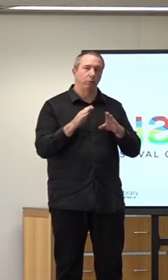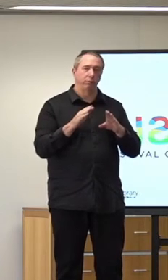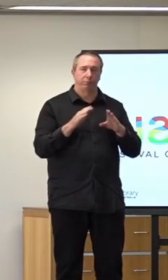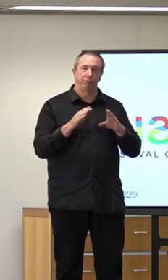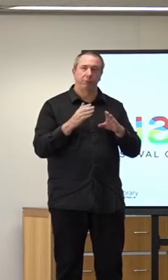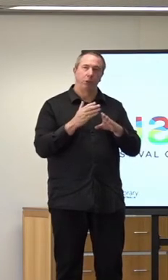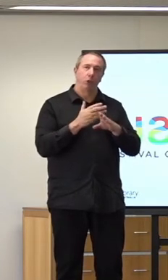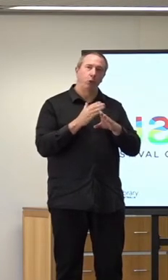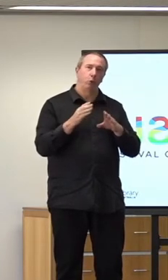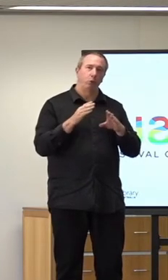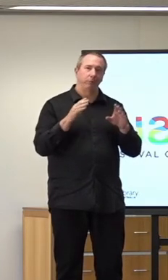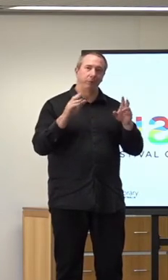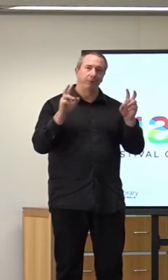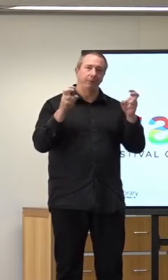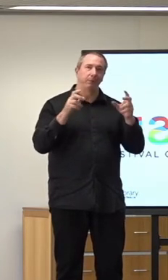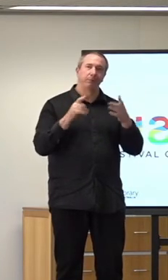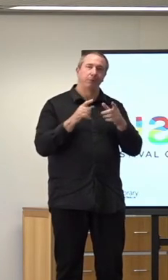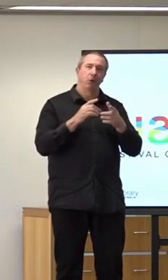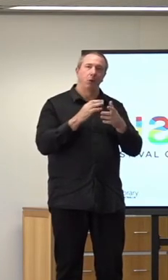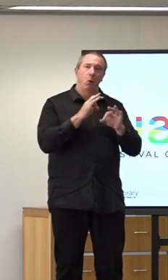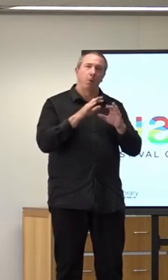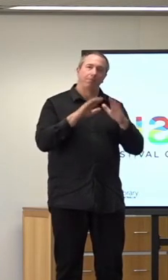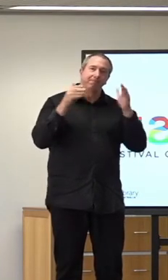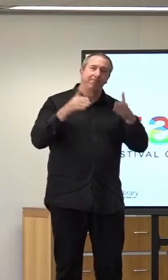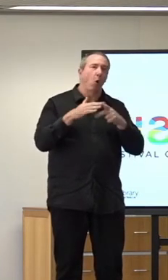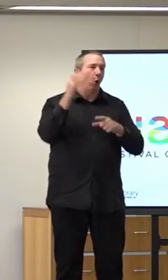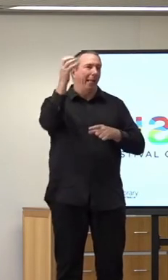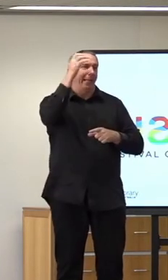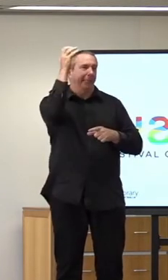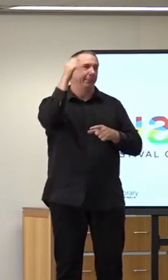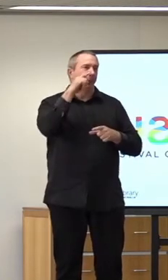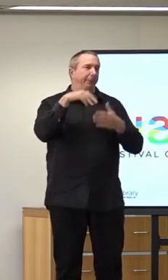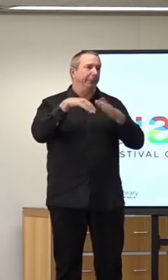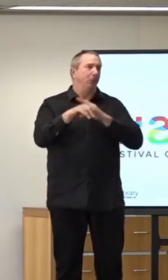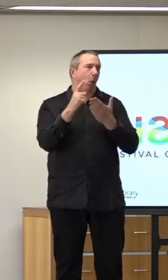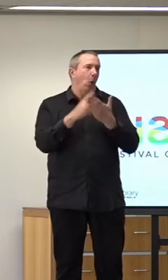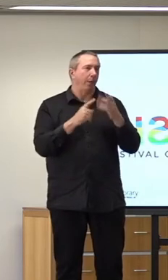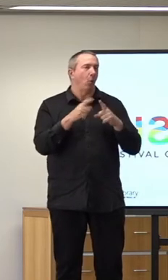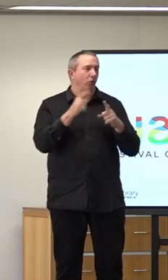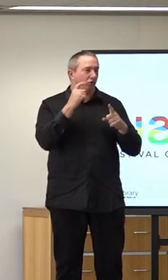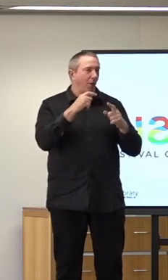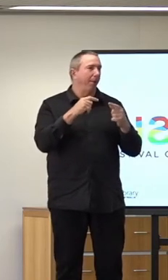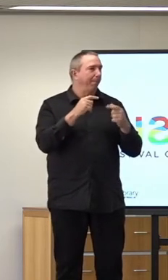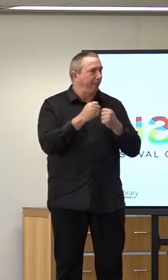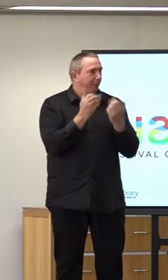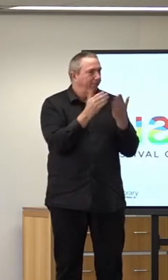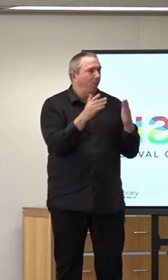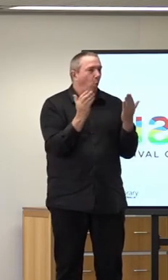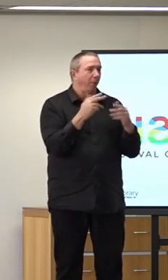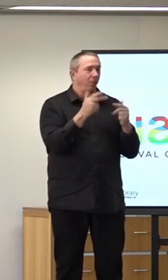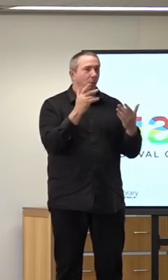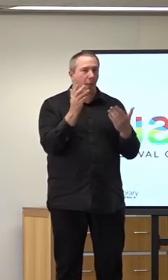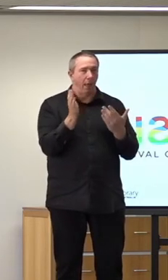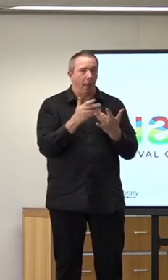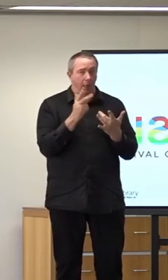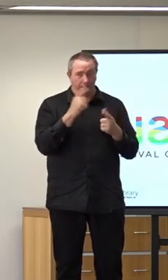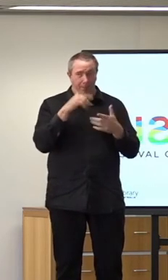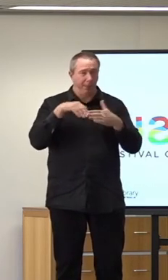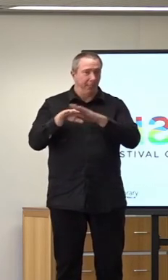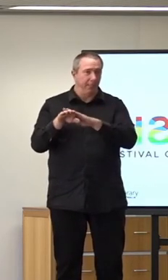less, you know, about this kind of, you know, very elite view of art. And I'm going to read it out. It hasn't been